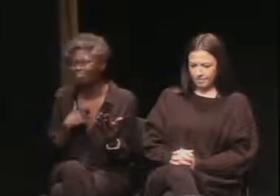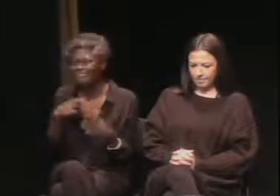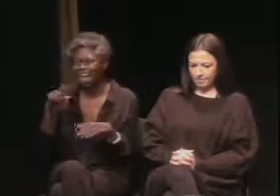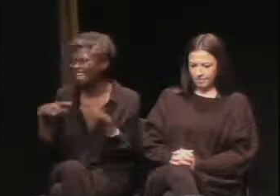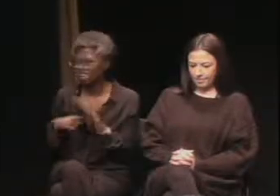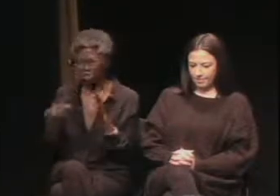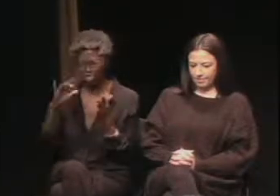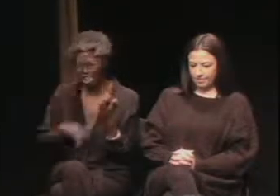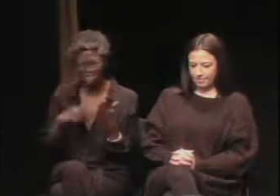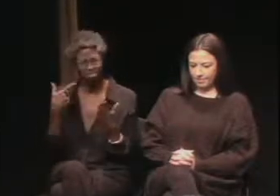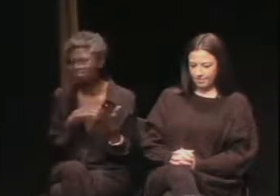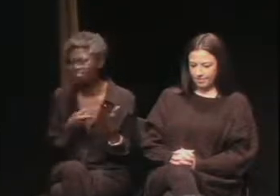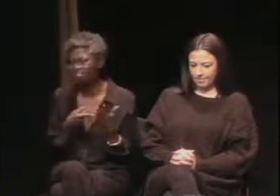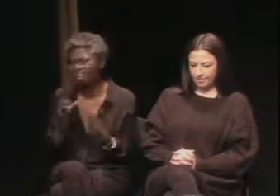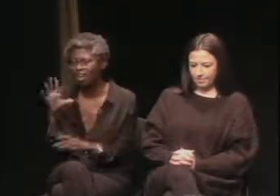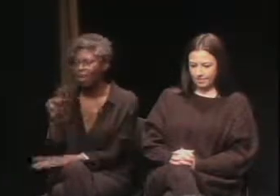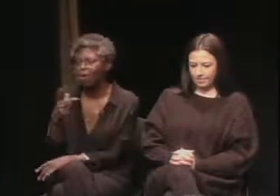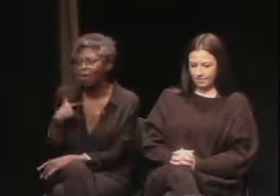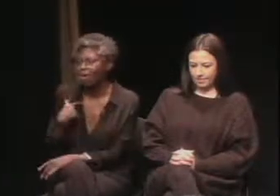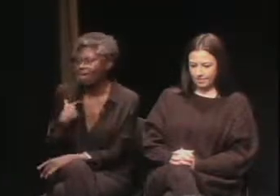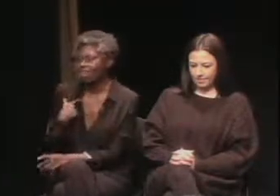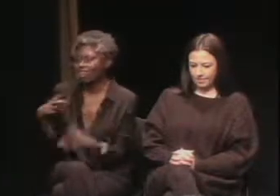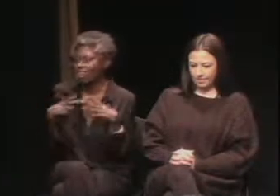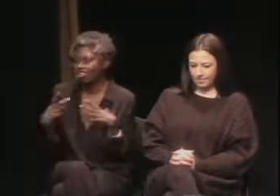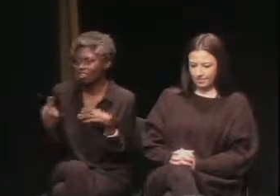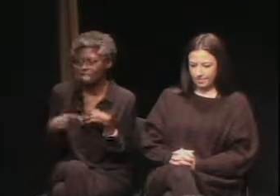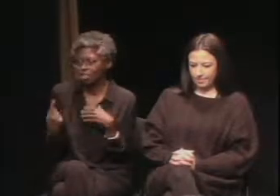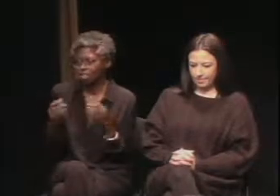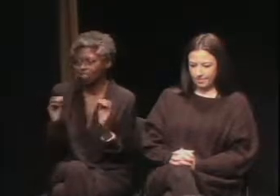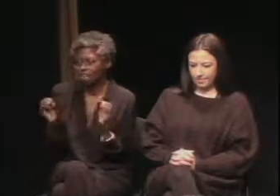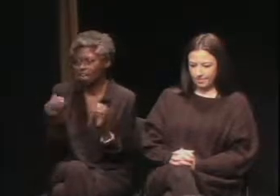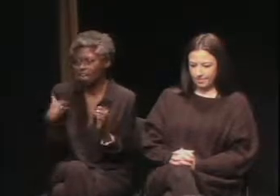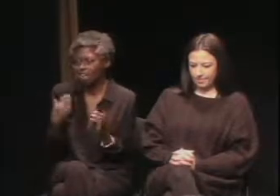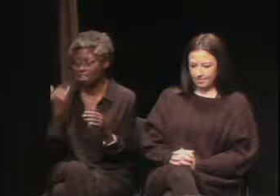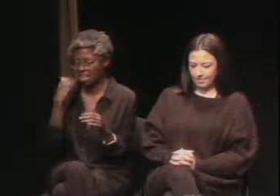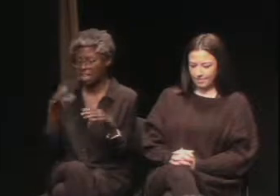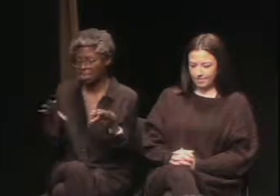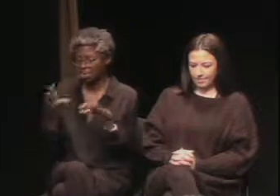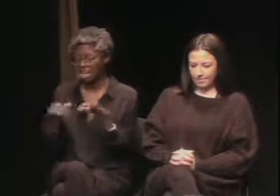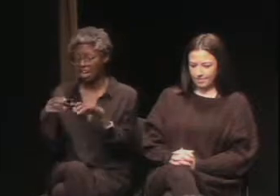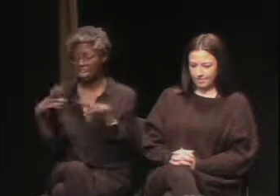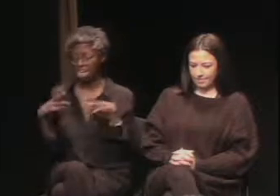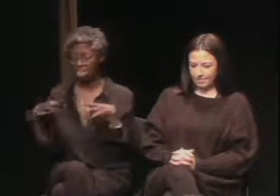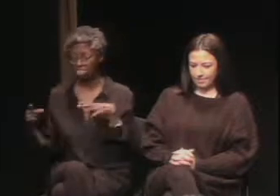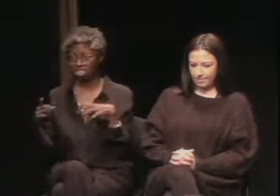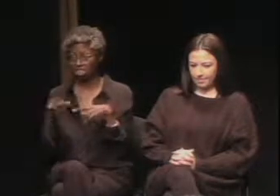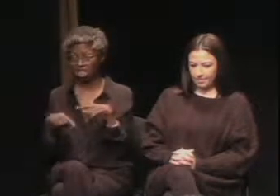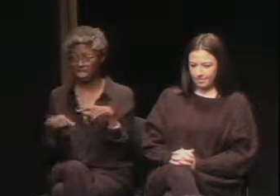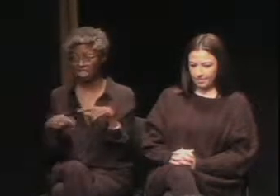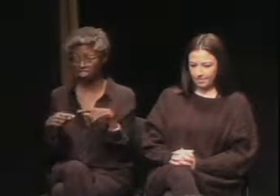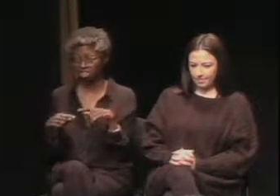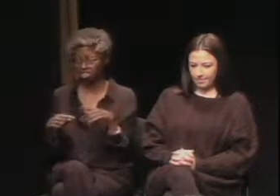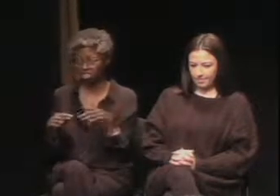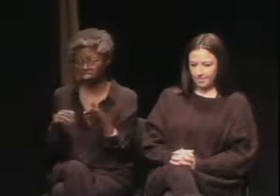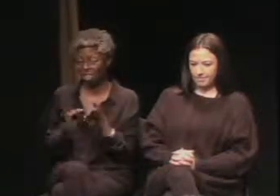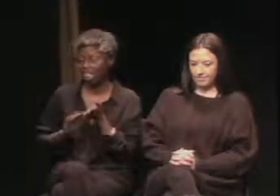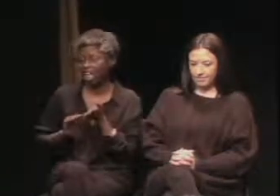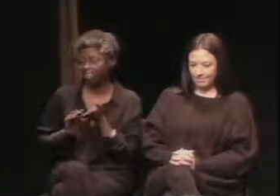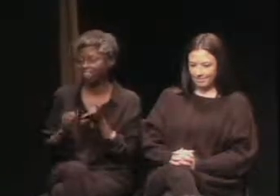that. I don't have a vacation day. Right. And if I did, I can't put, you couldn't put vacations on layaway like you could now.